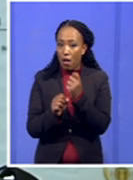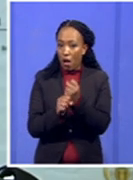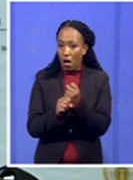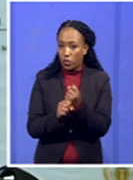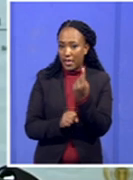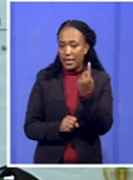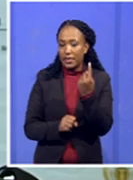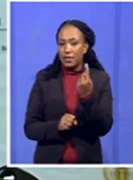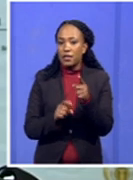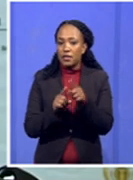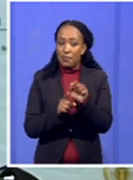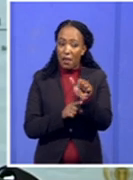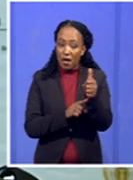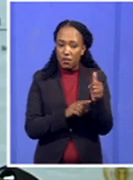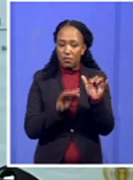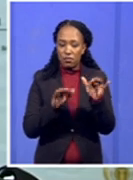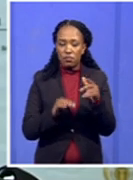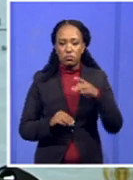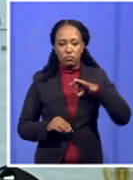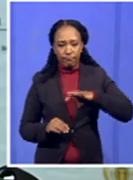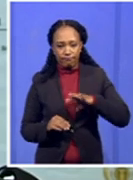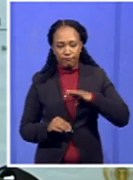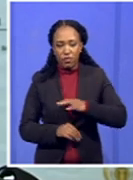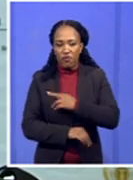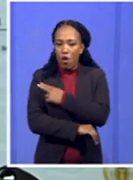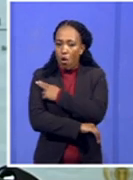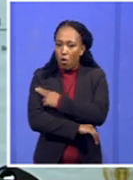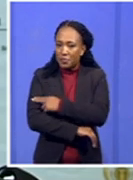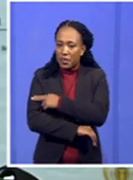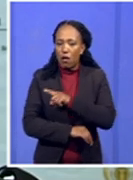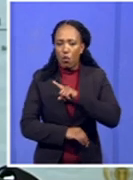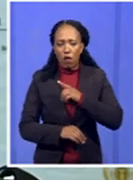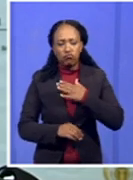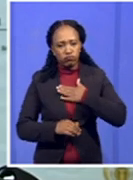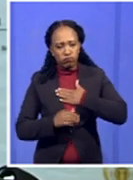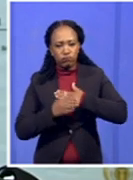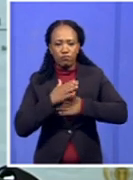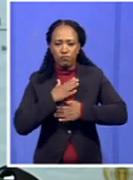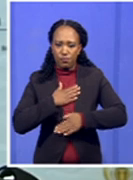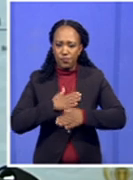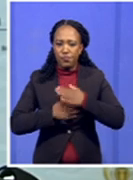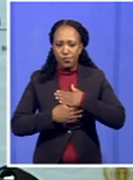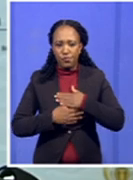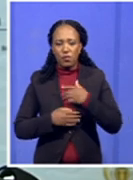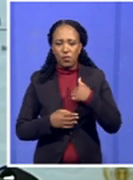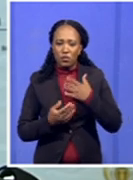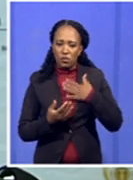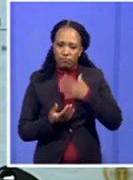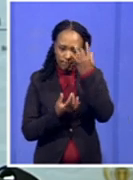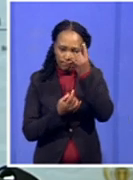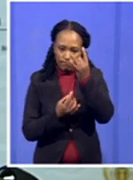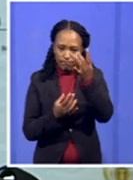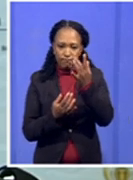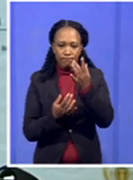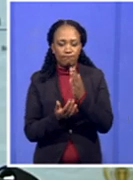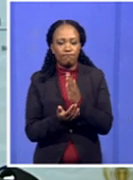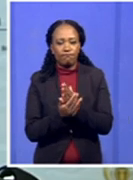other people who benefit from this facility for their patience, and we want to assure them that we're not